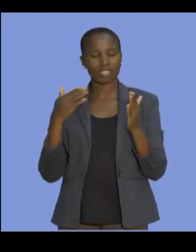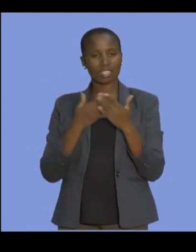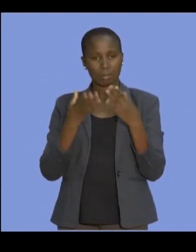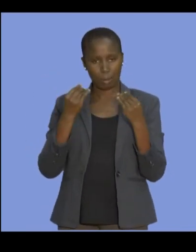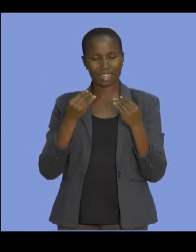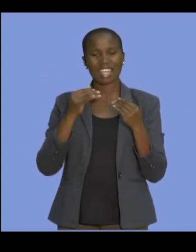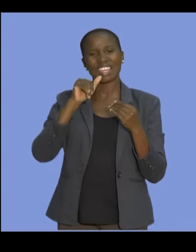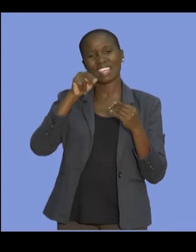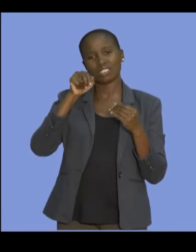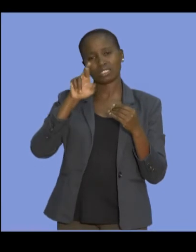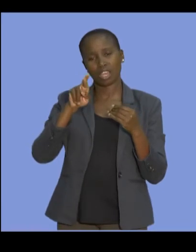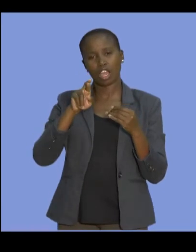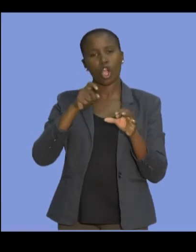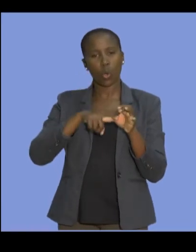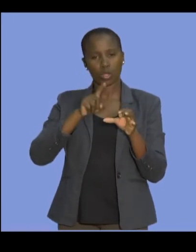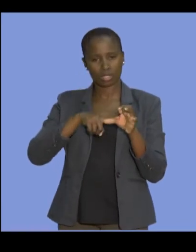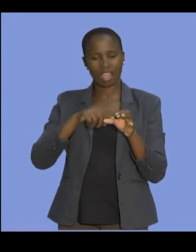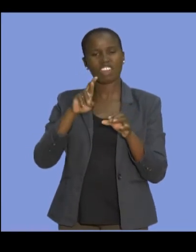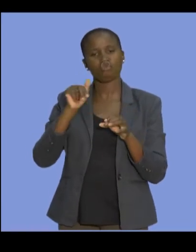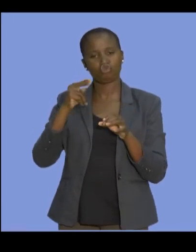So that's the interquartile range.